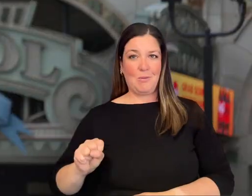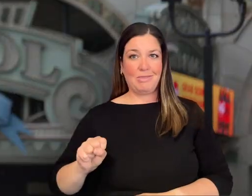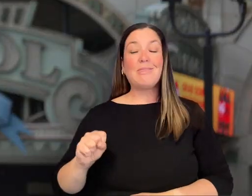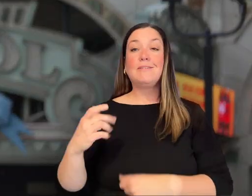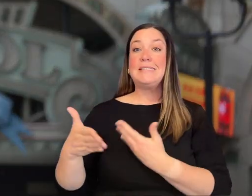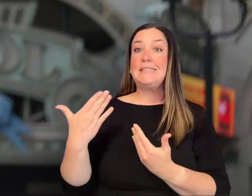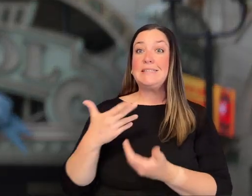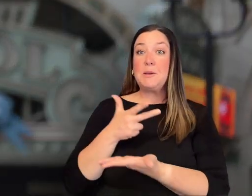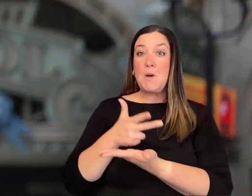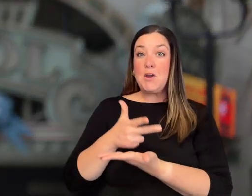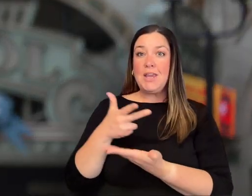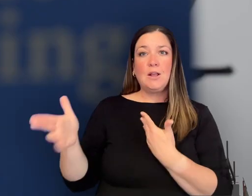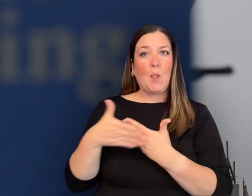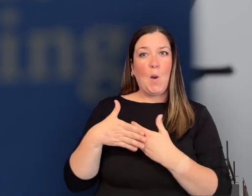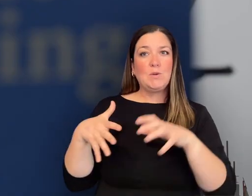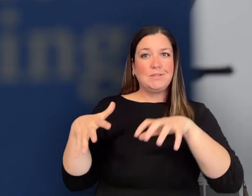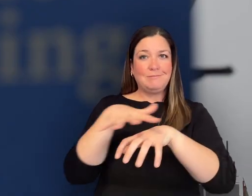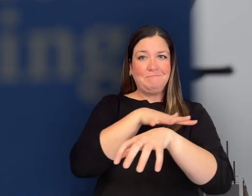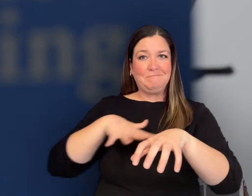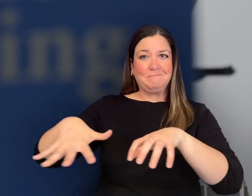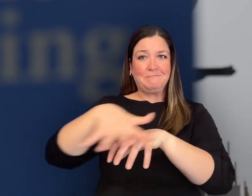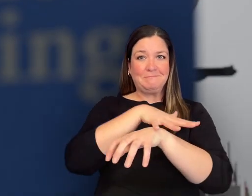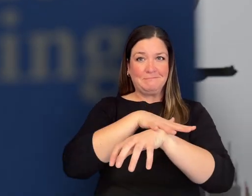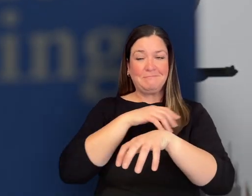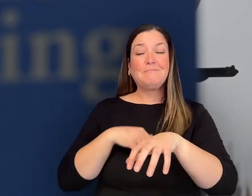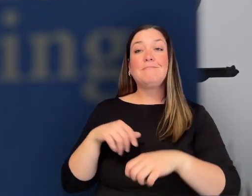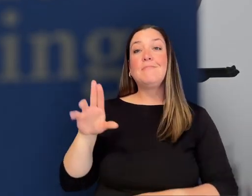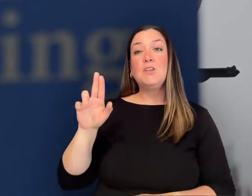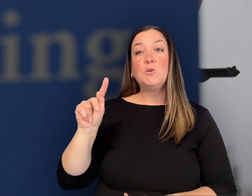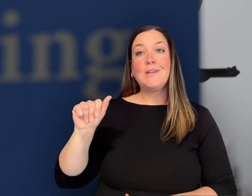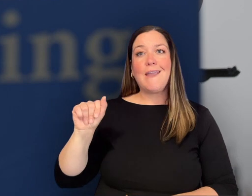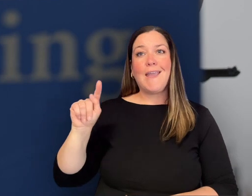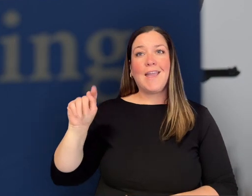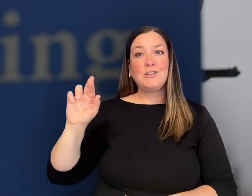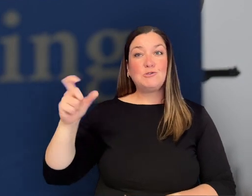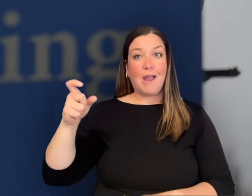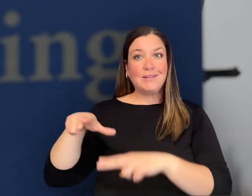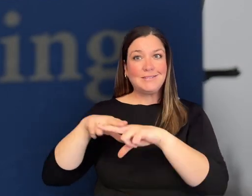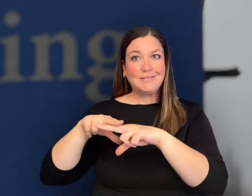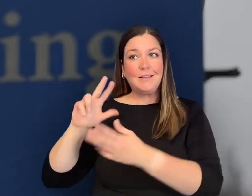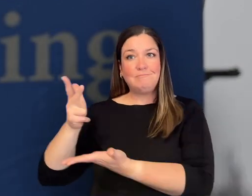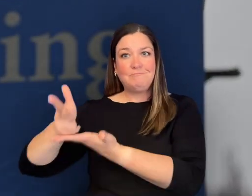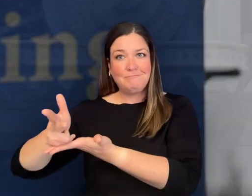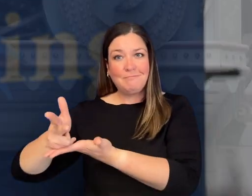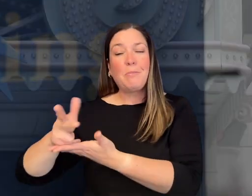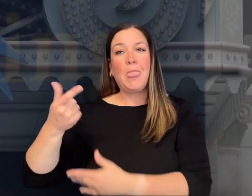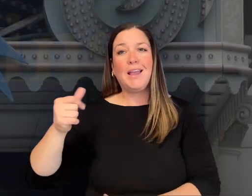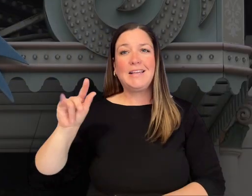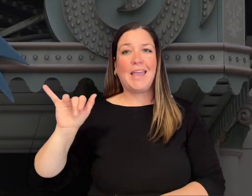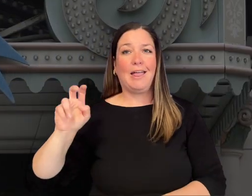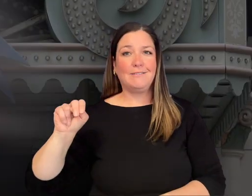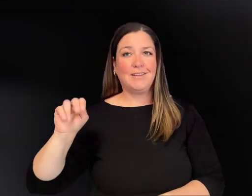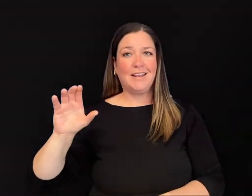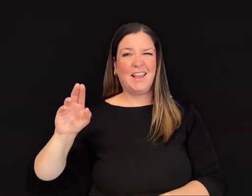South. Convenient parking locations can be found all around the theater. UTA Tracks also has a station near Gallivan Center, about